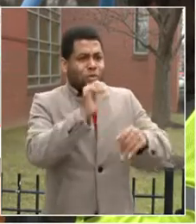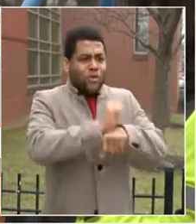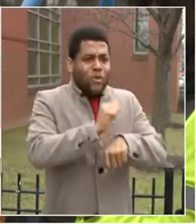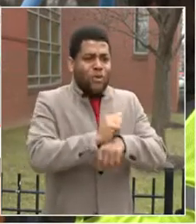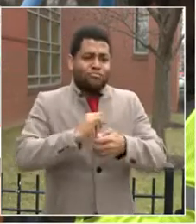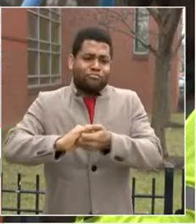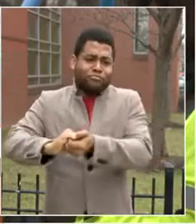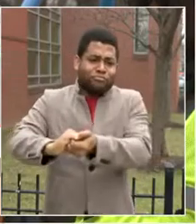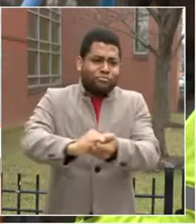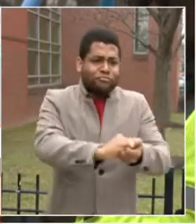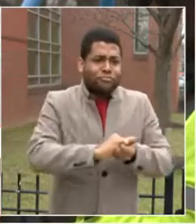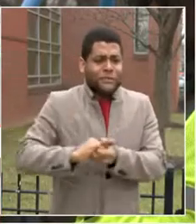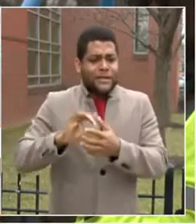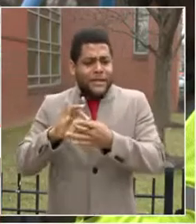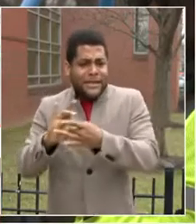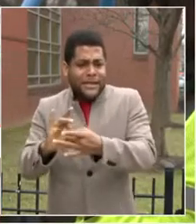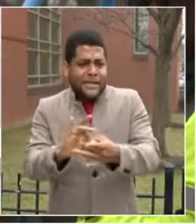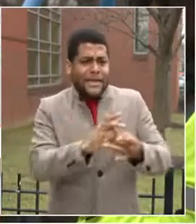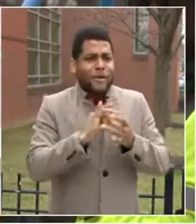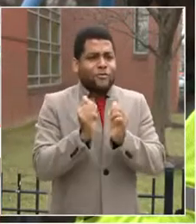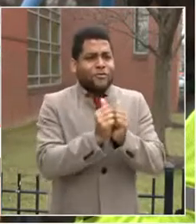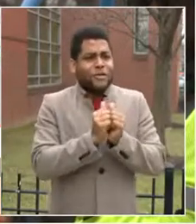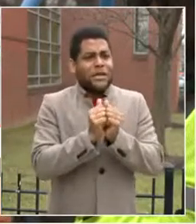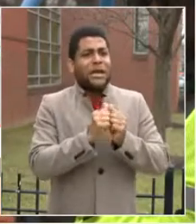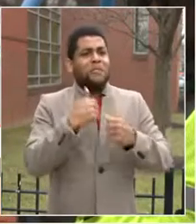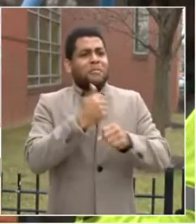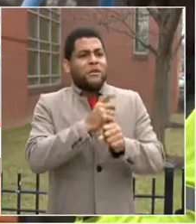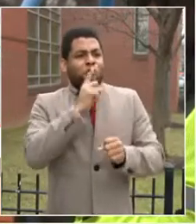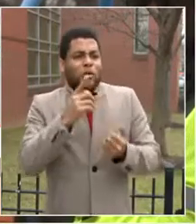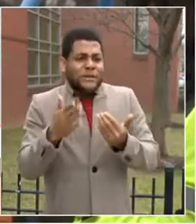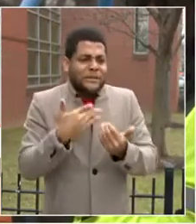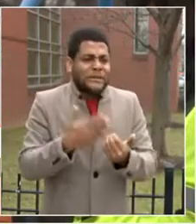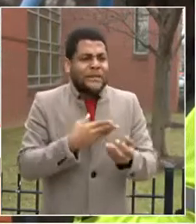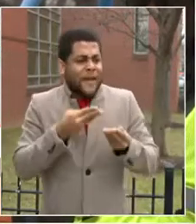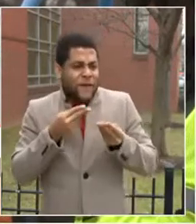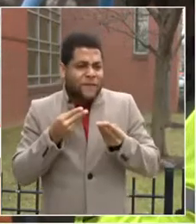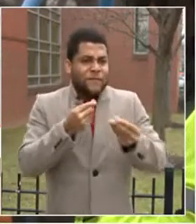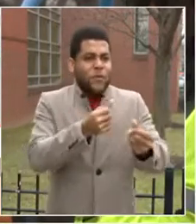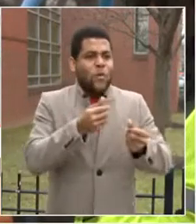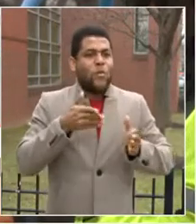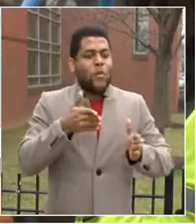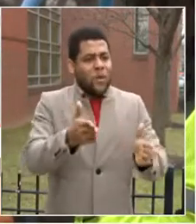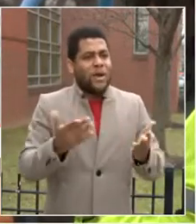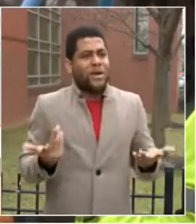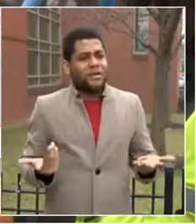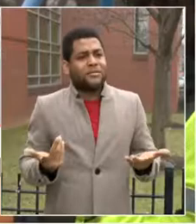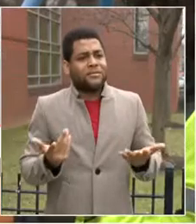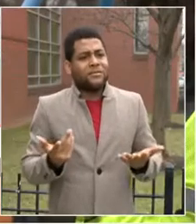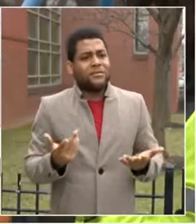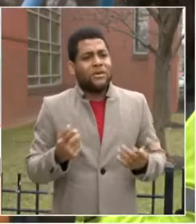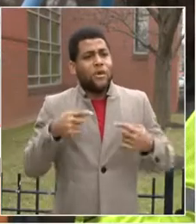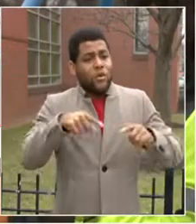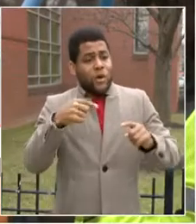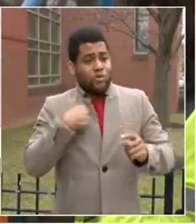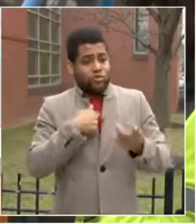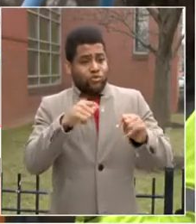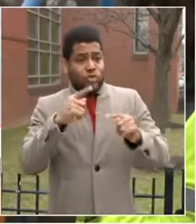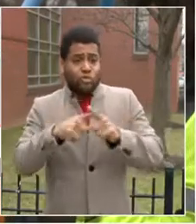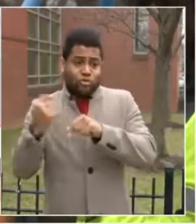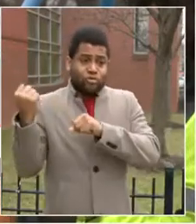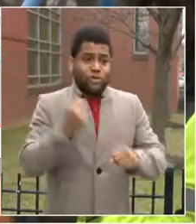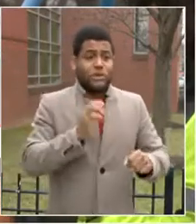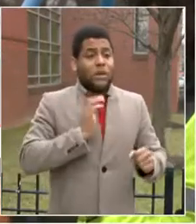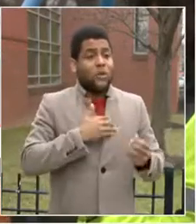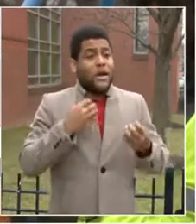an improved and efficient way as part of our goal for FY23 as well, to continue to strengthen the efforts, not just